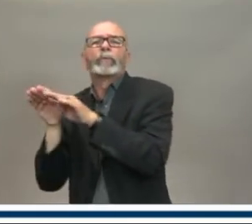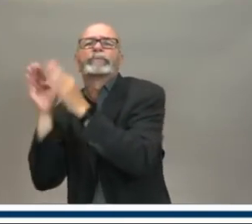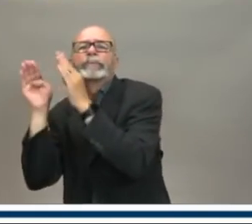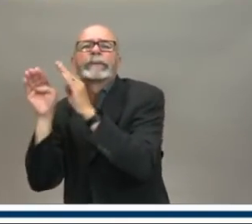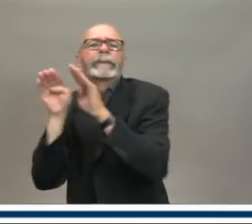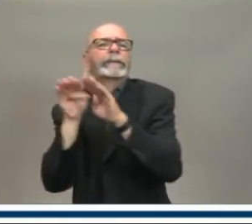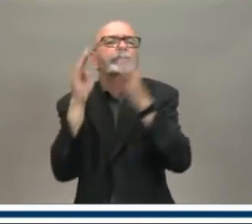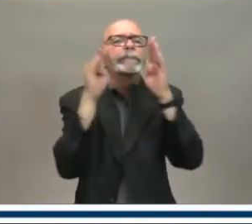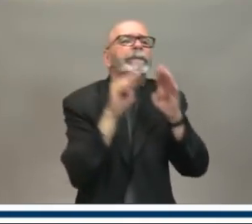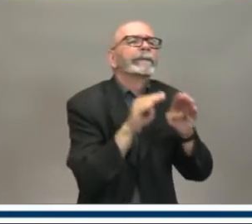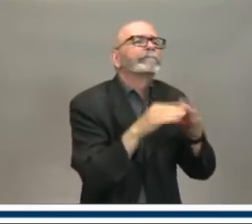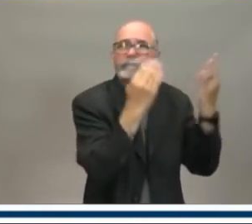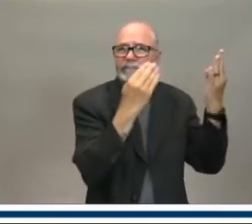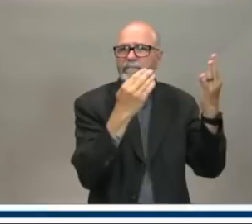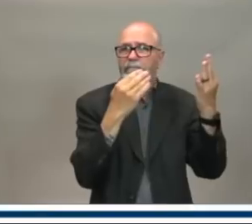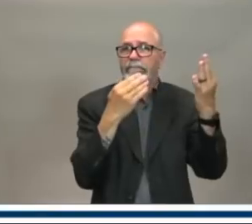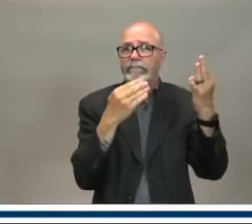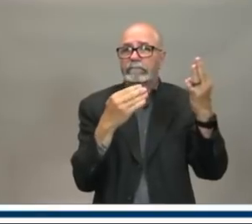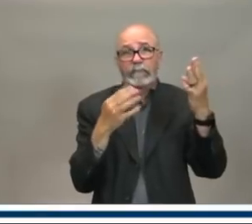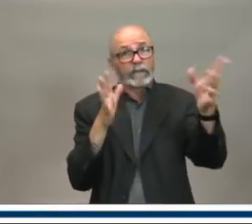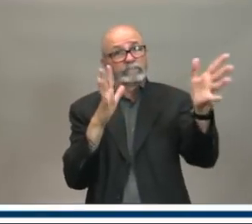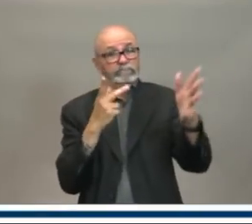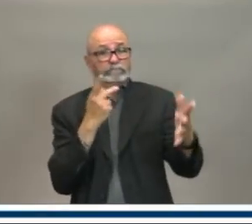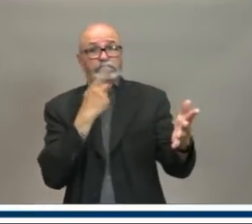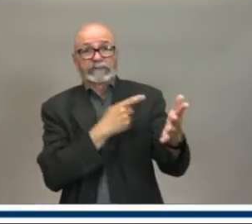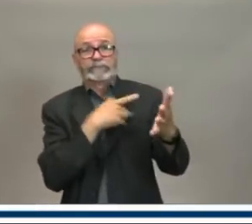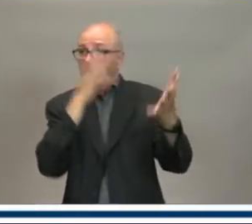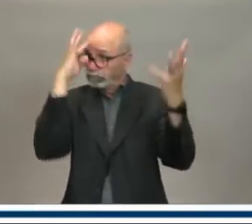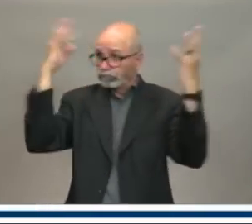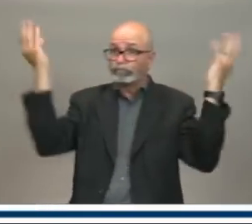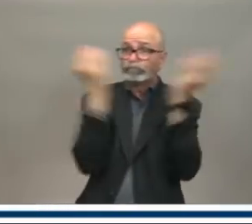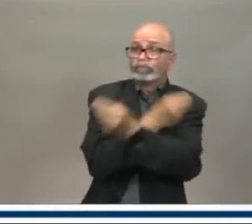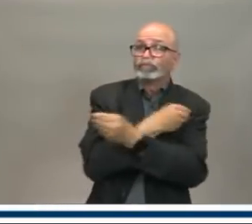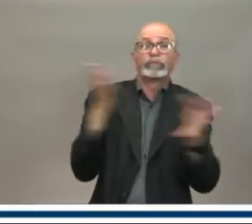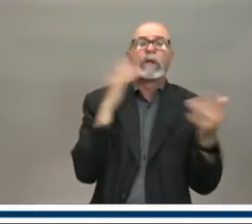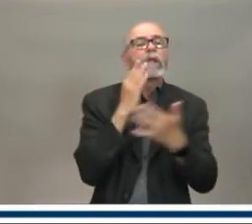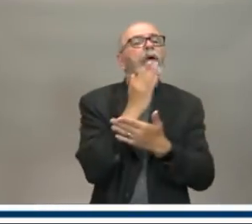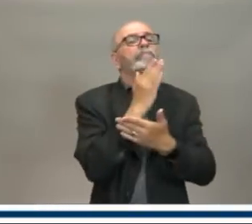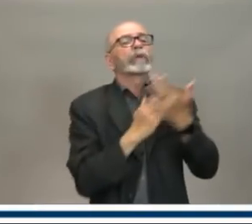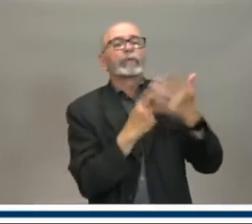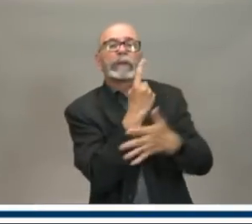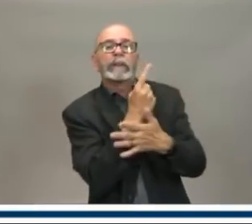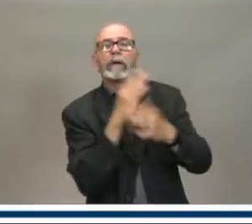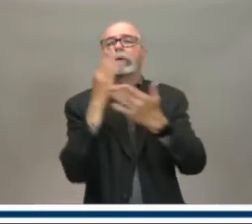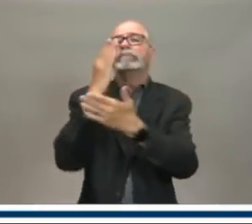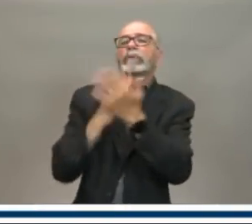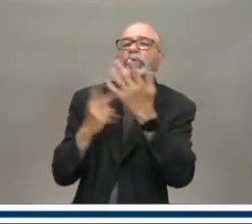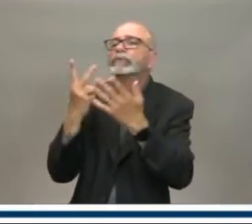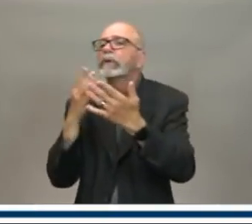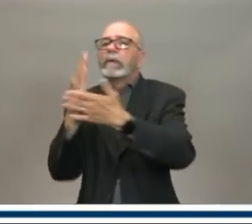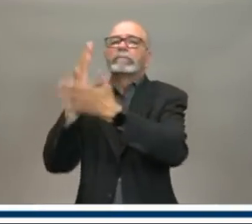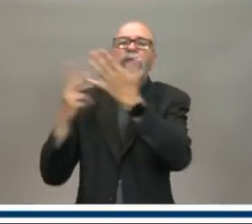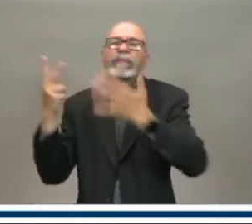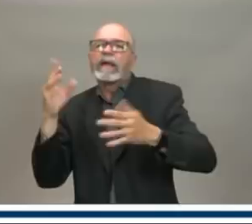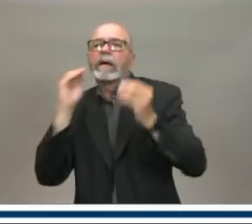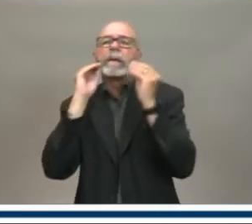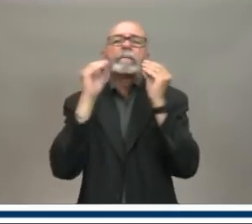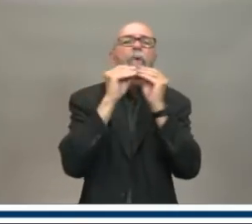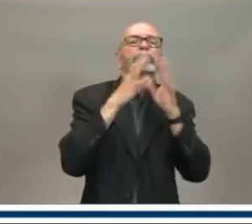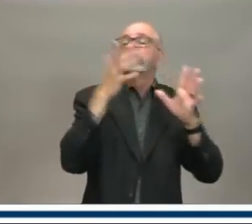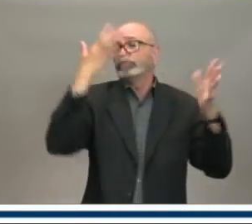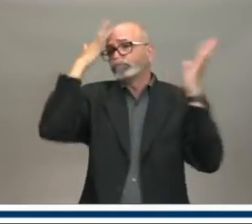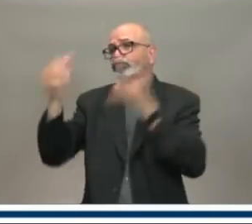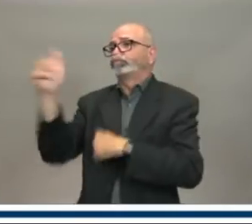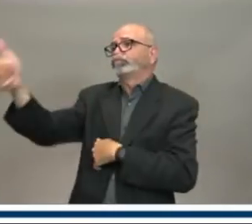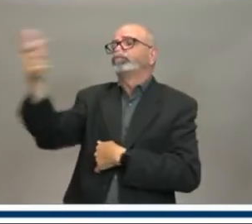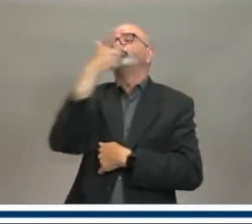actually going to release any phase plan, or are we just going to see bits and pieces of the economy reopen as industries come up with their own plans that get approved? We